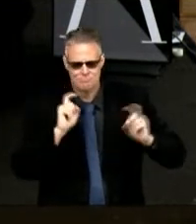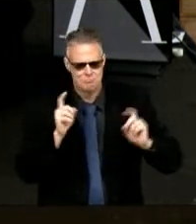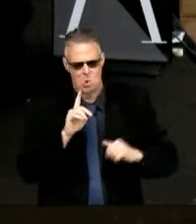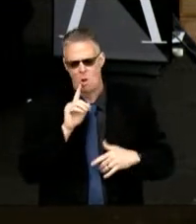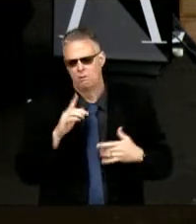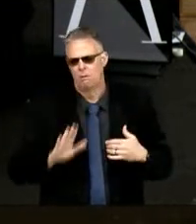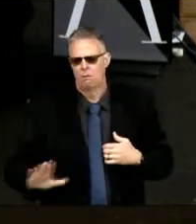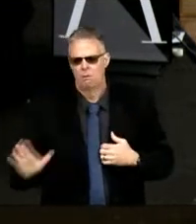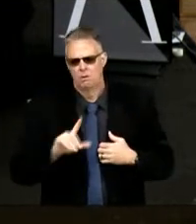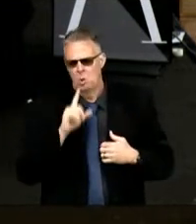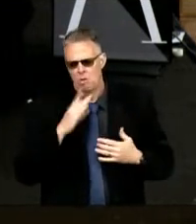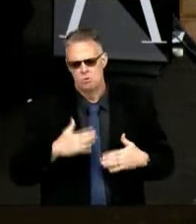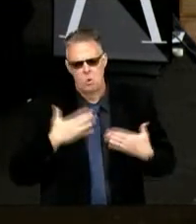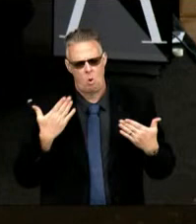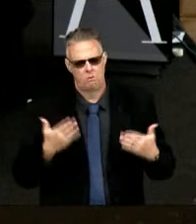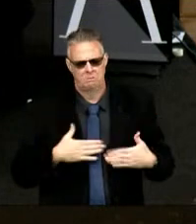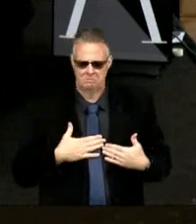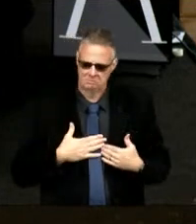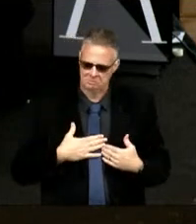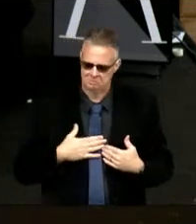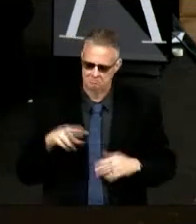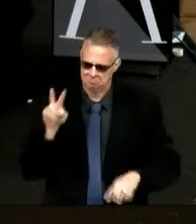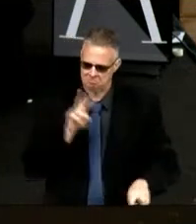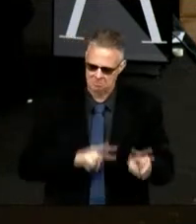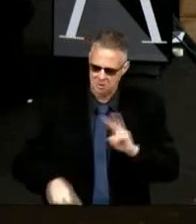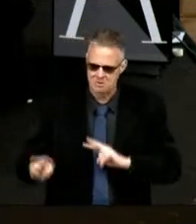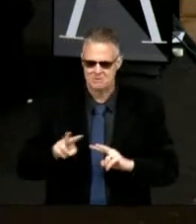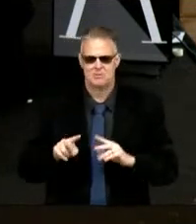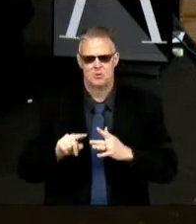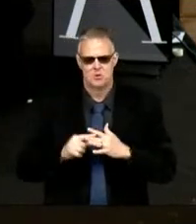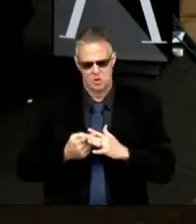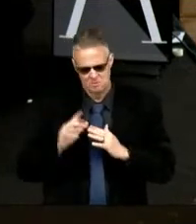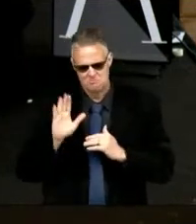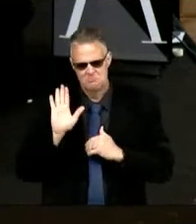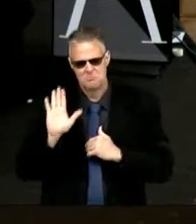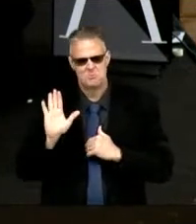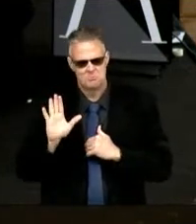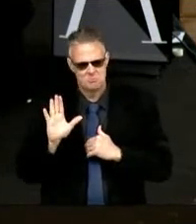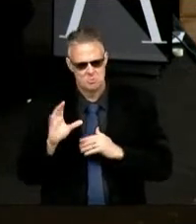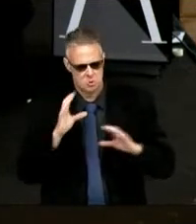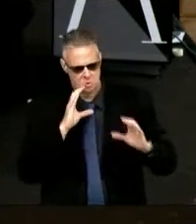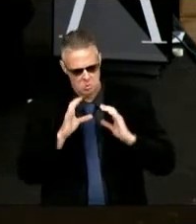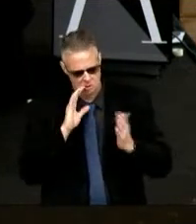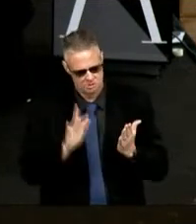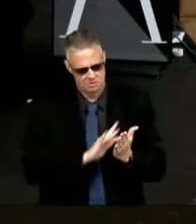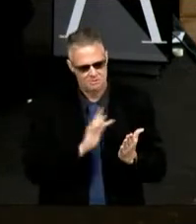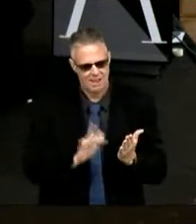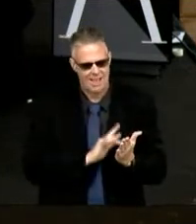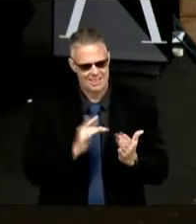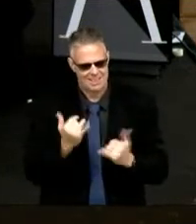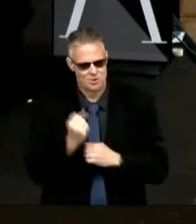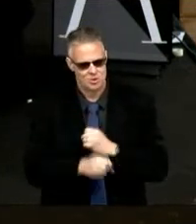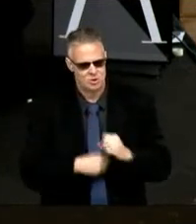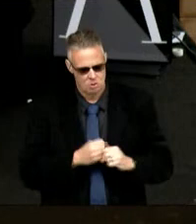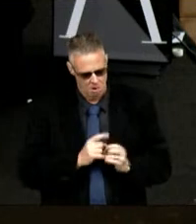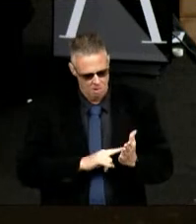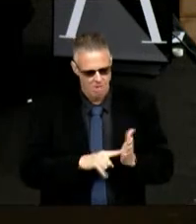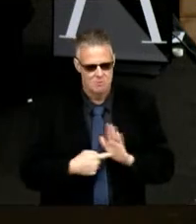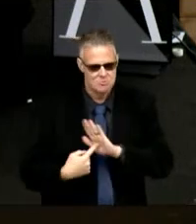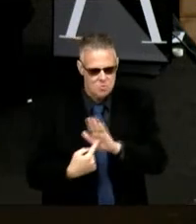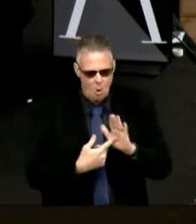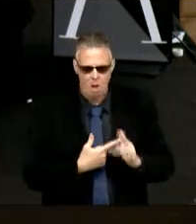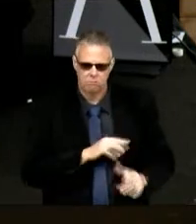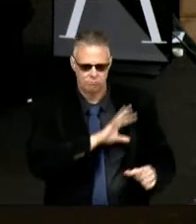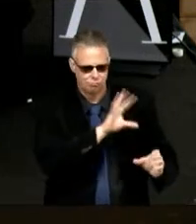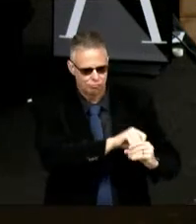been an absolute joy to watch him begin to explore and use his communication device this year to participate in